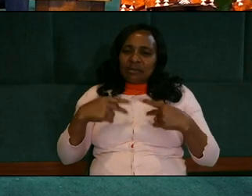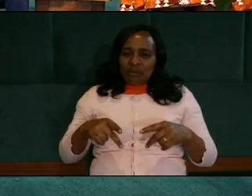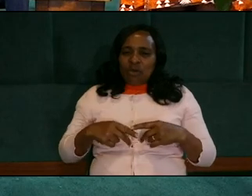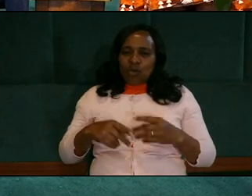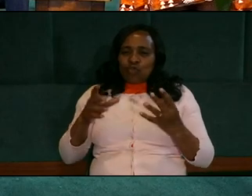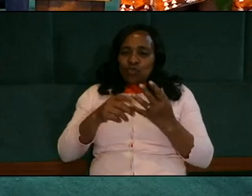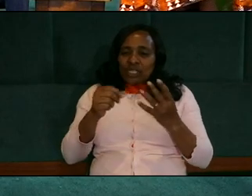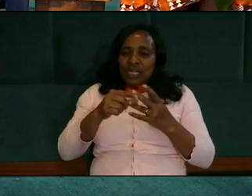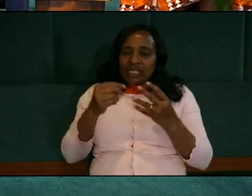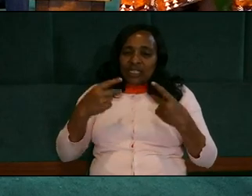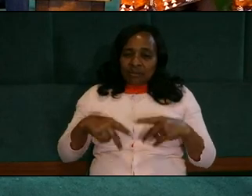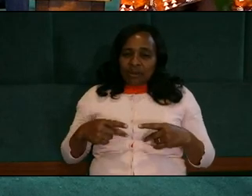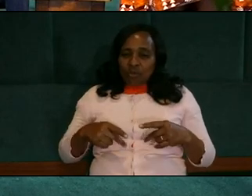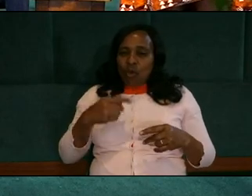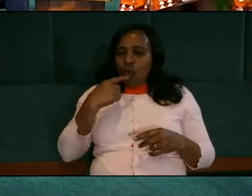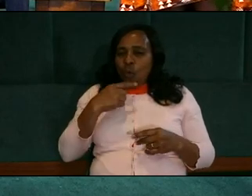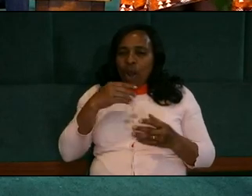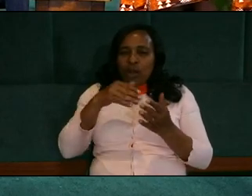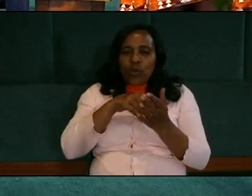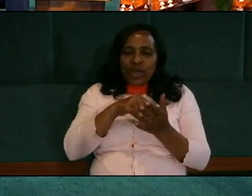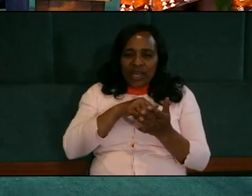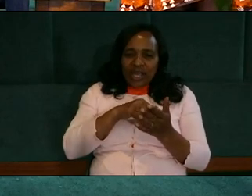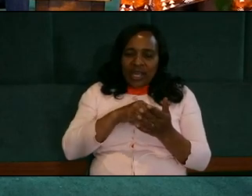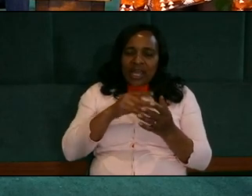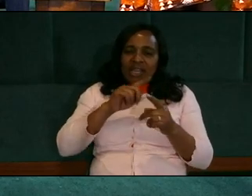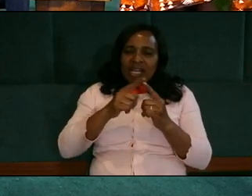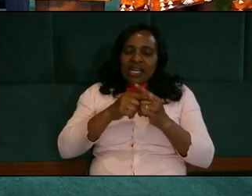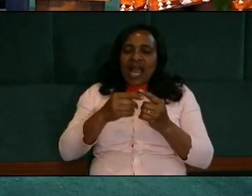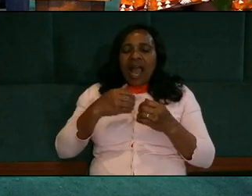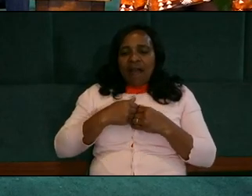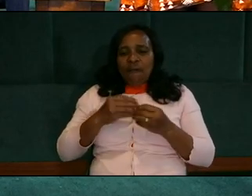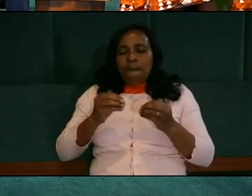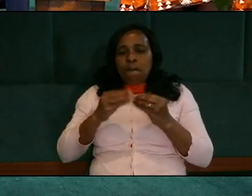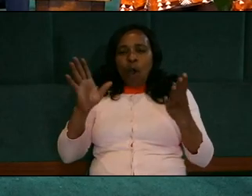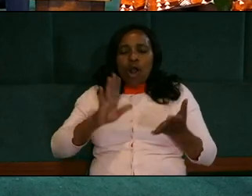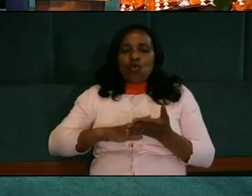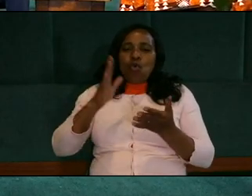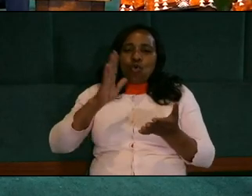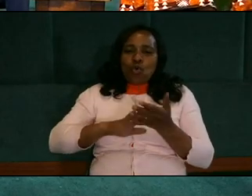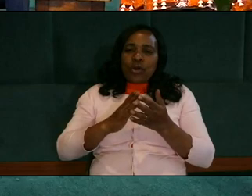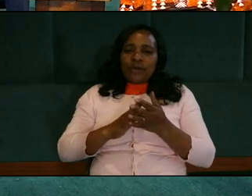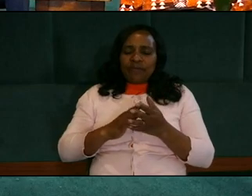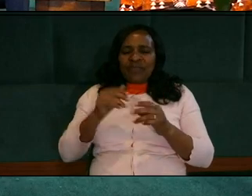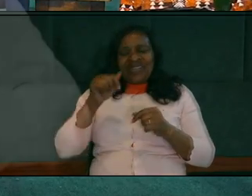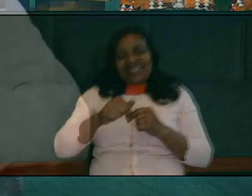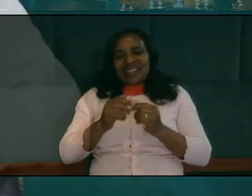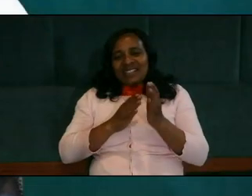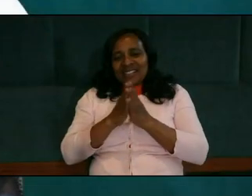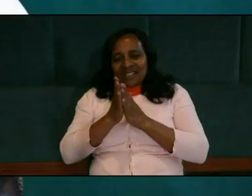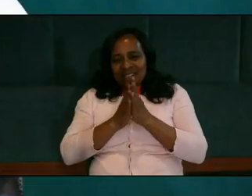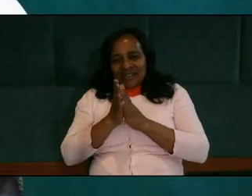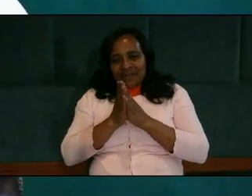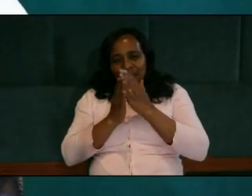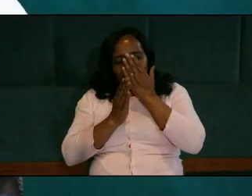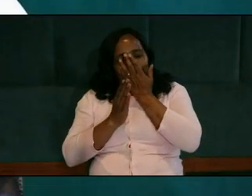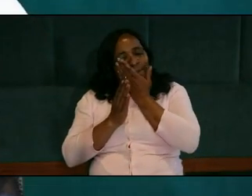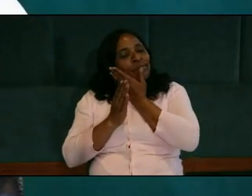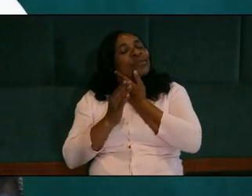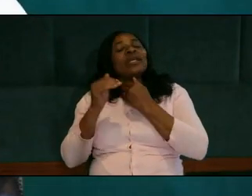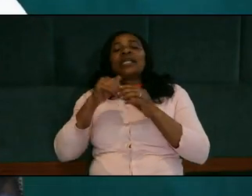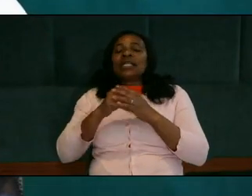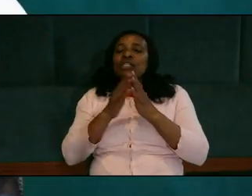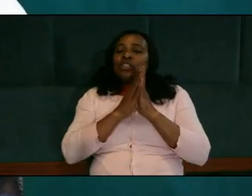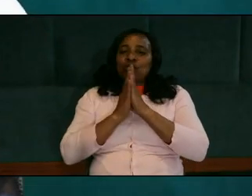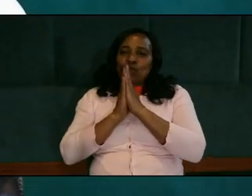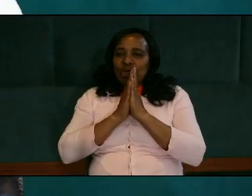select people who are weak so he can get more glory. And it is interesting in the story